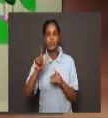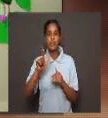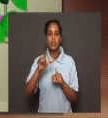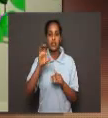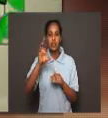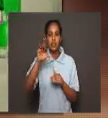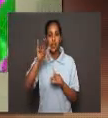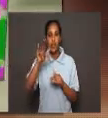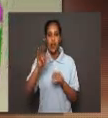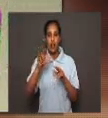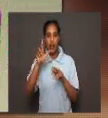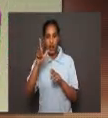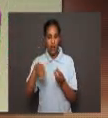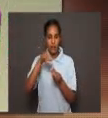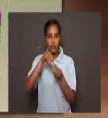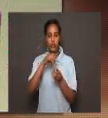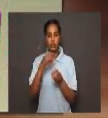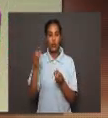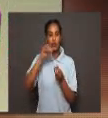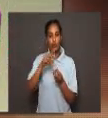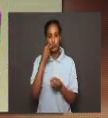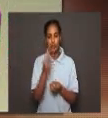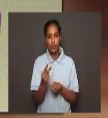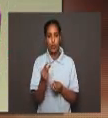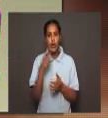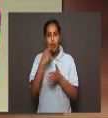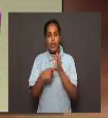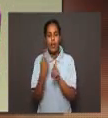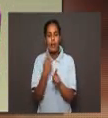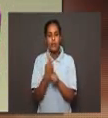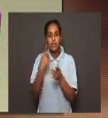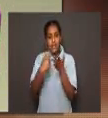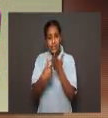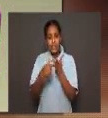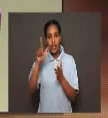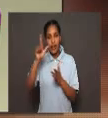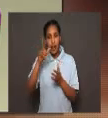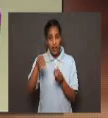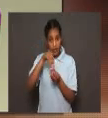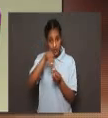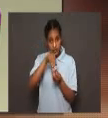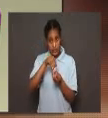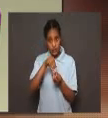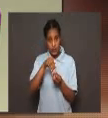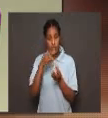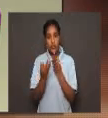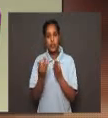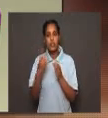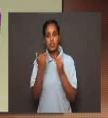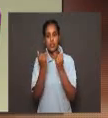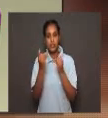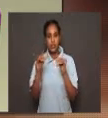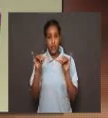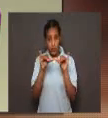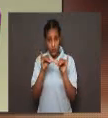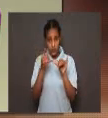lattice. It also shows what happens to this lattice if the size of the